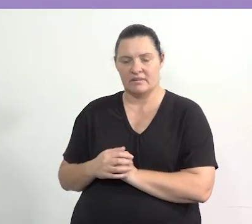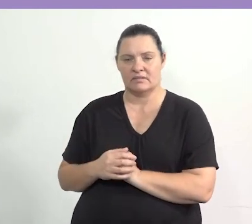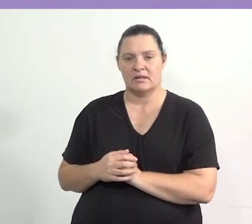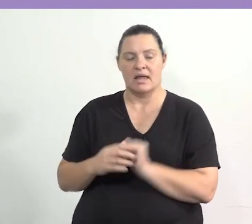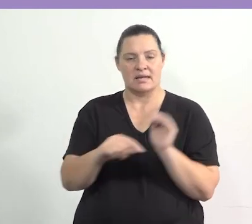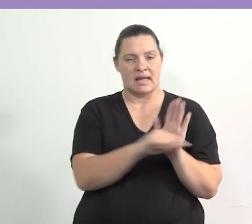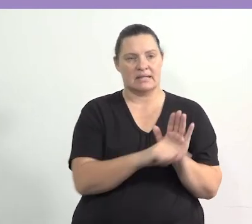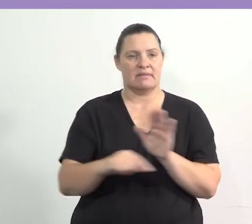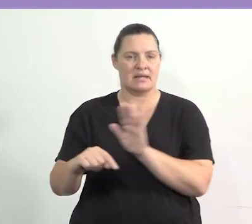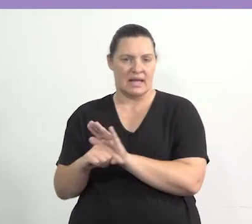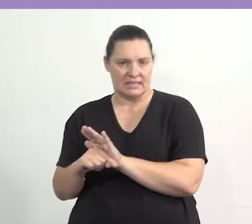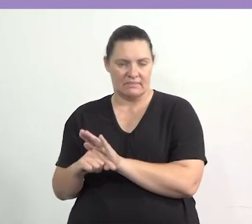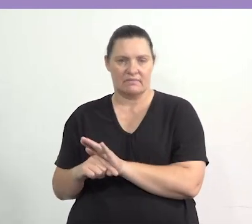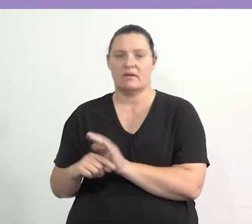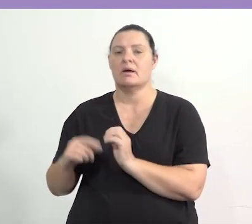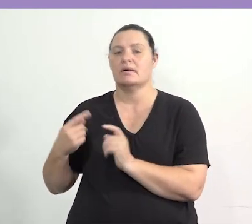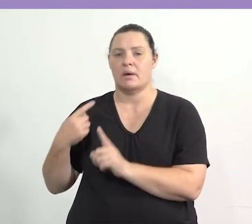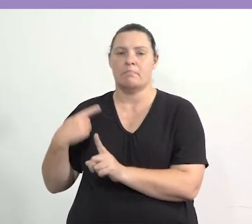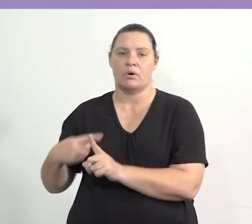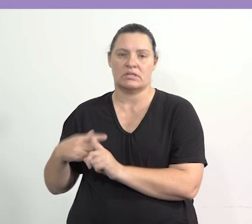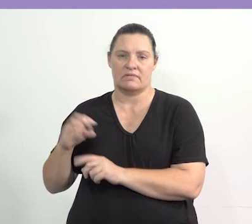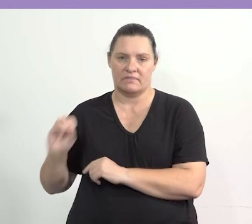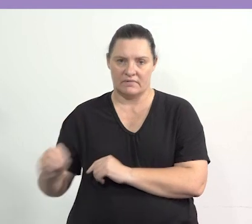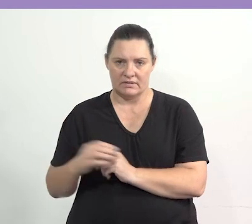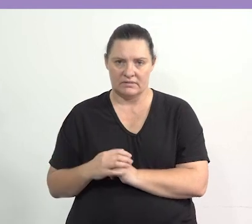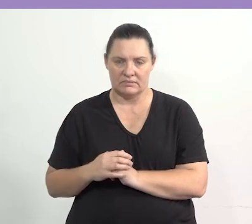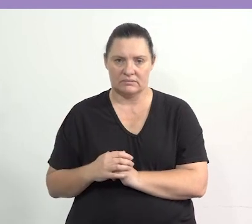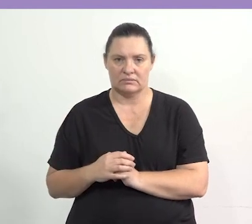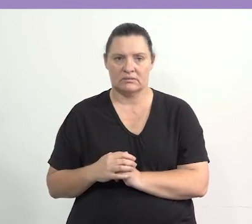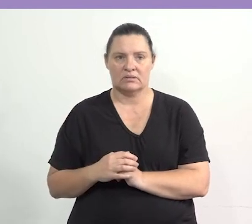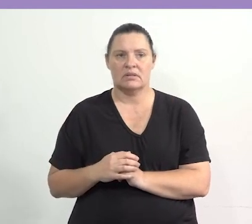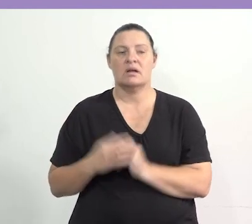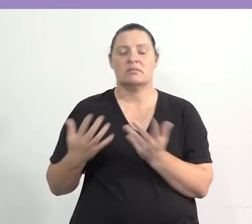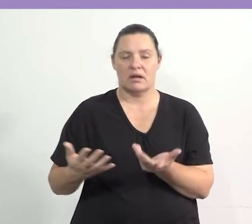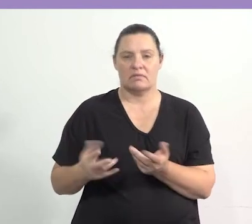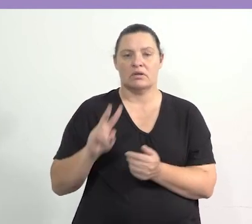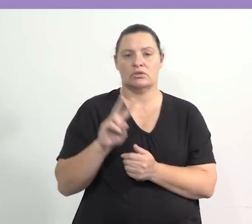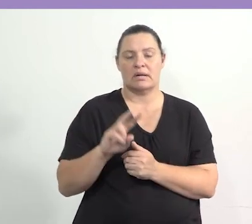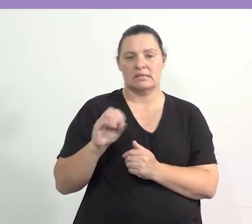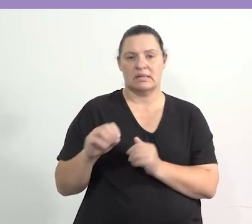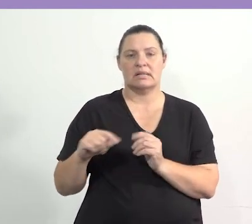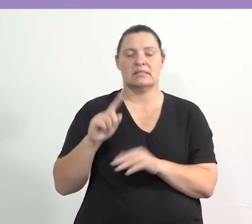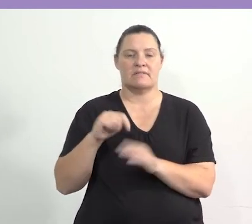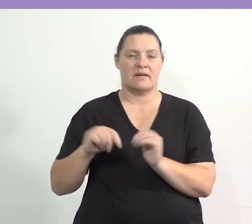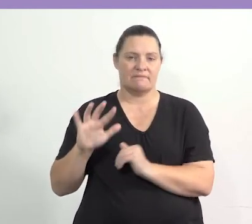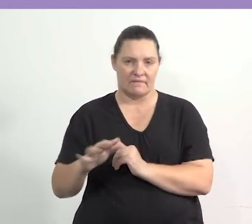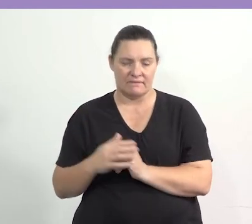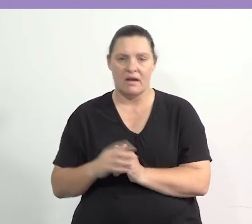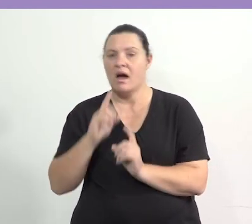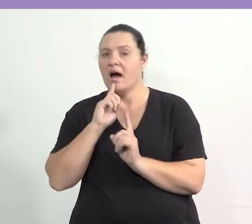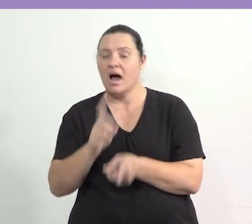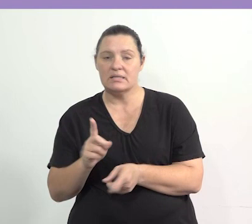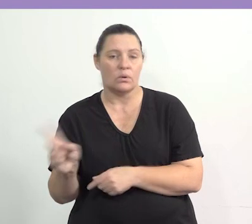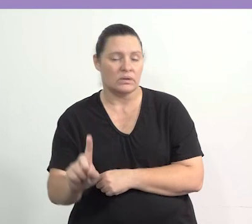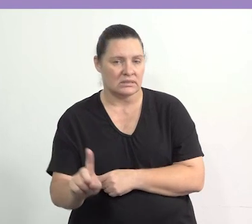5. A negative divided by a negative, my answer is going to be positive. And then what is 20 divided by 5? My